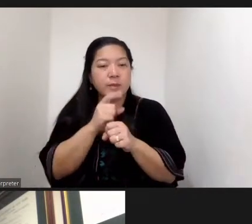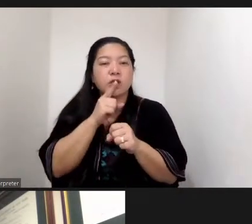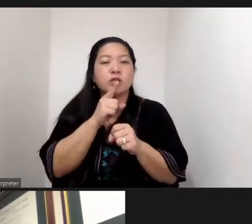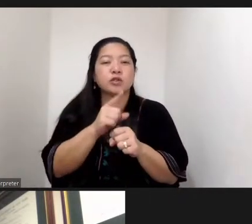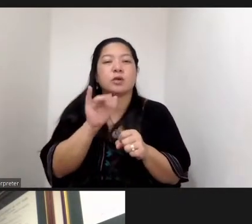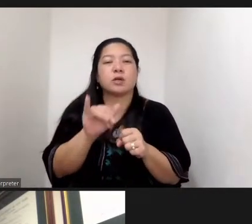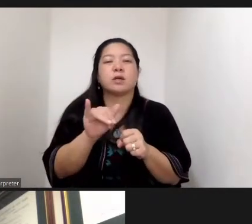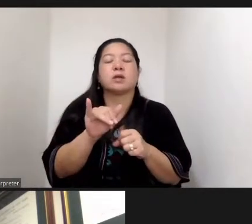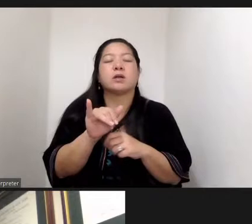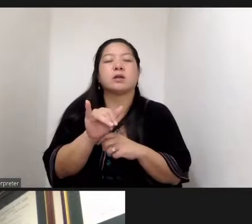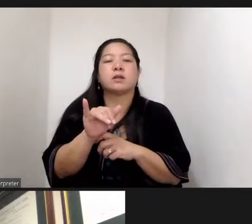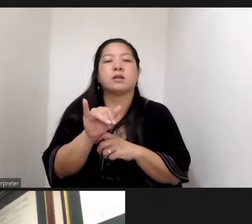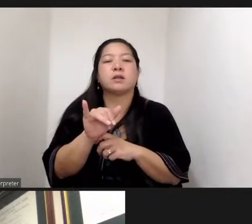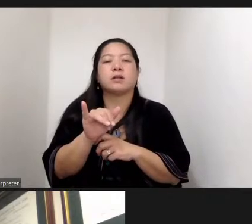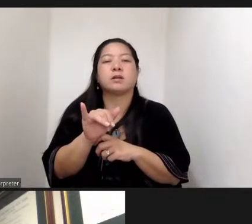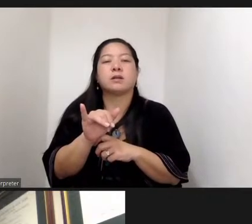as